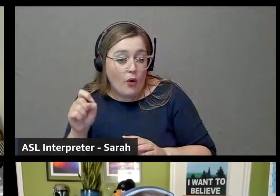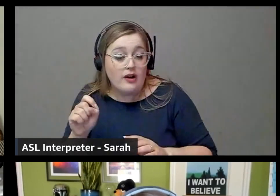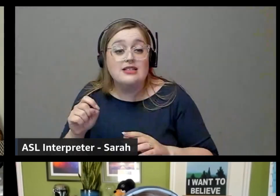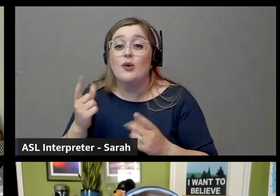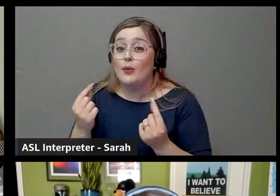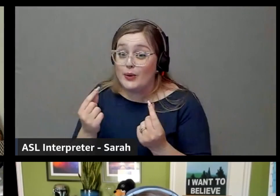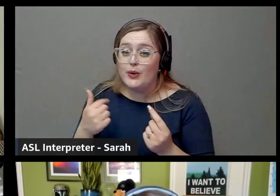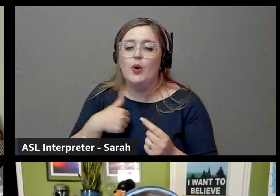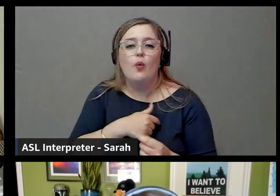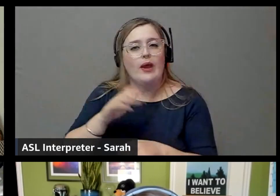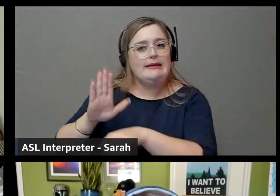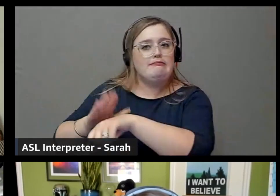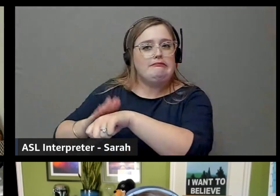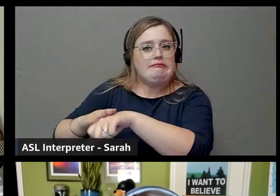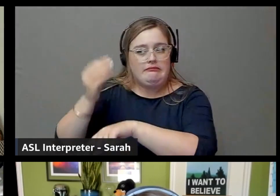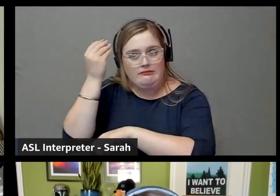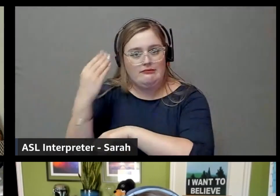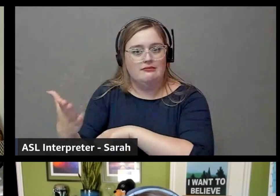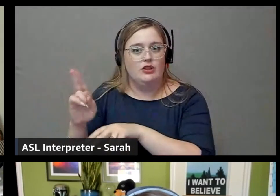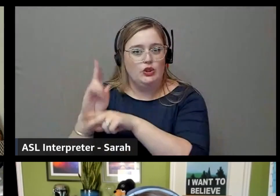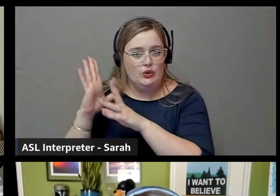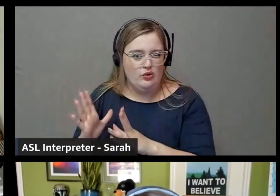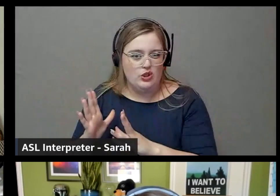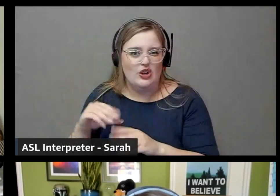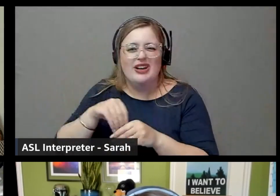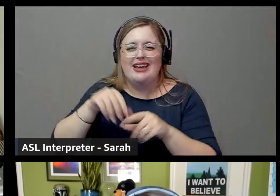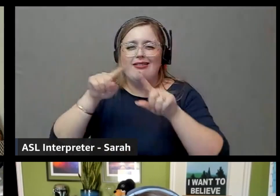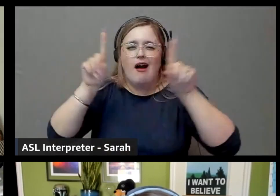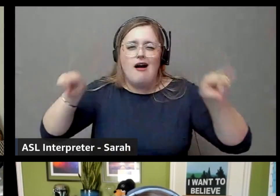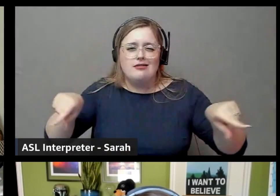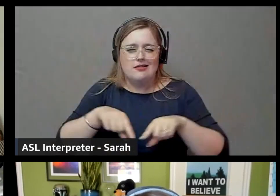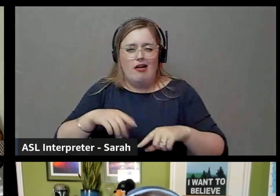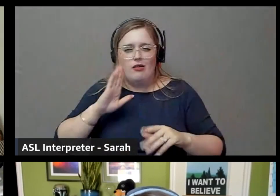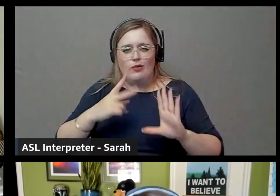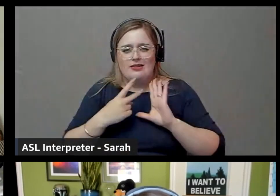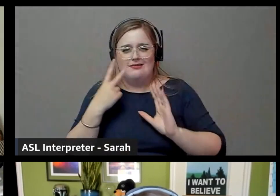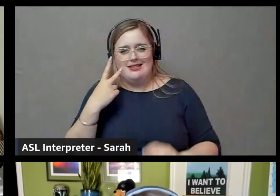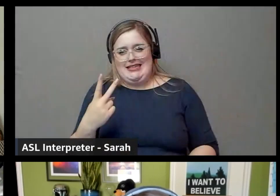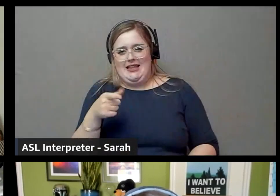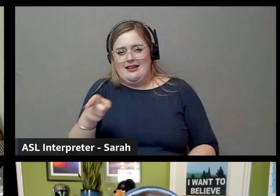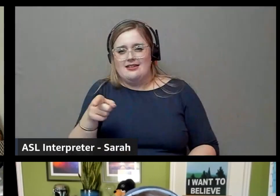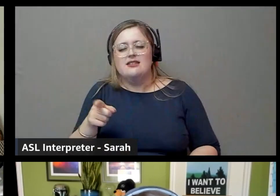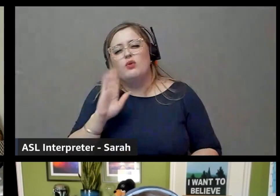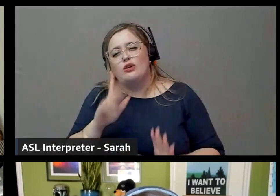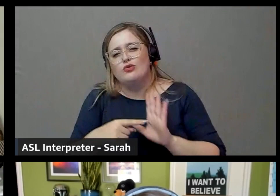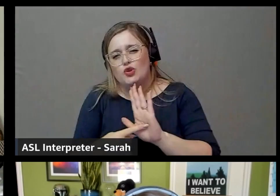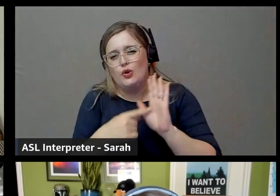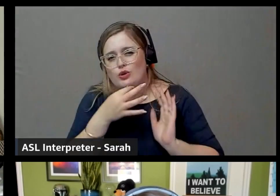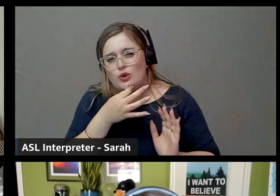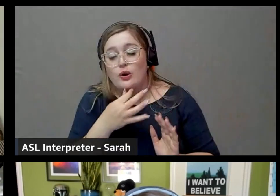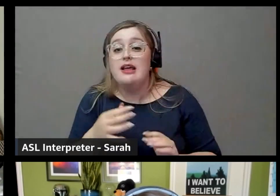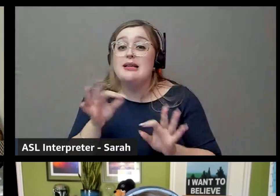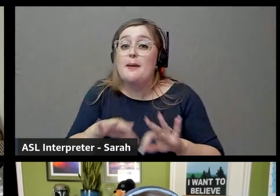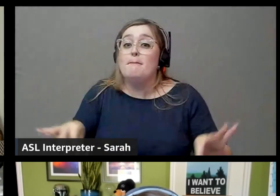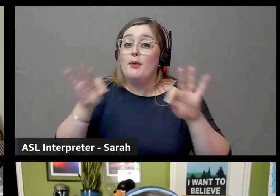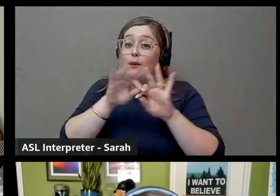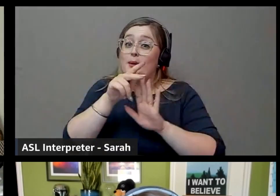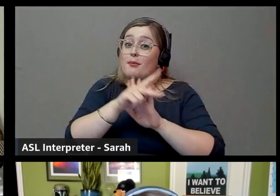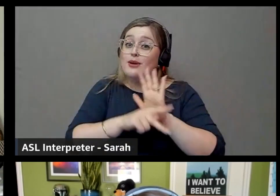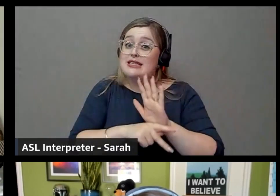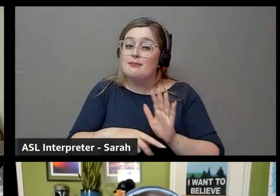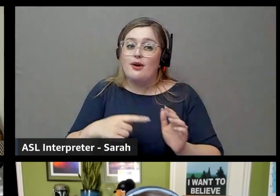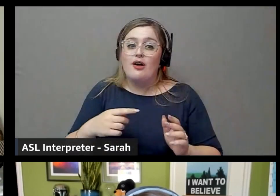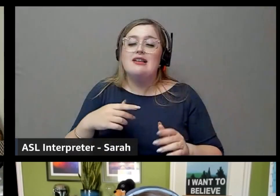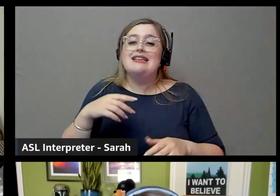the user. You'll see it in your console, and I'm going to give a tour shortly. And that's called a very important principle called staying within the